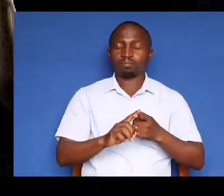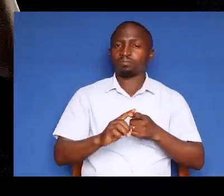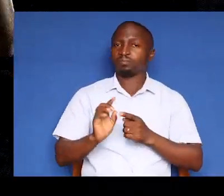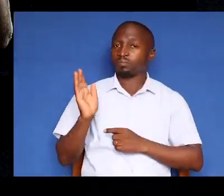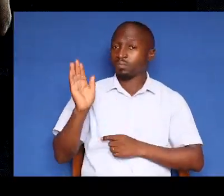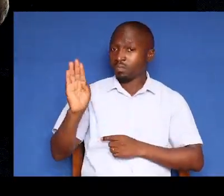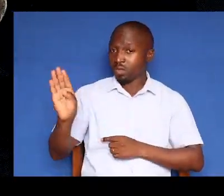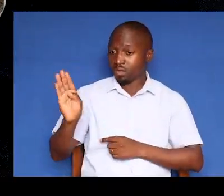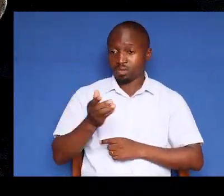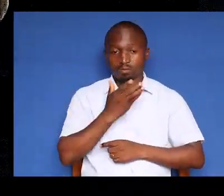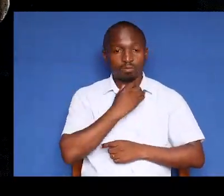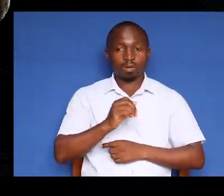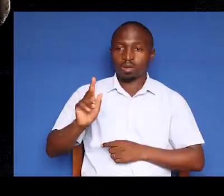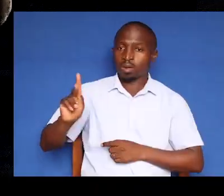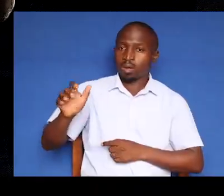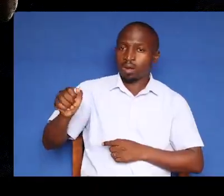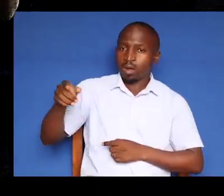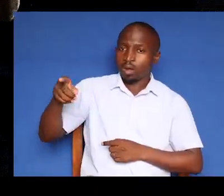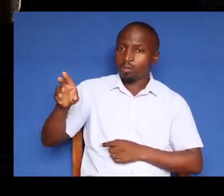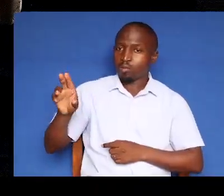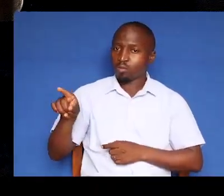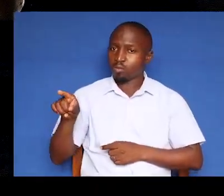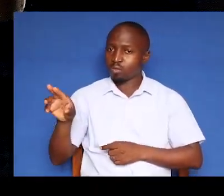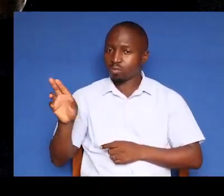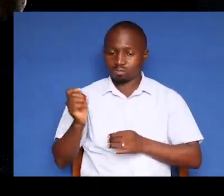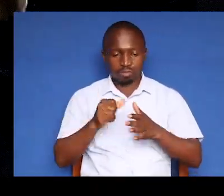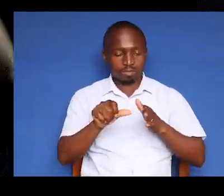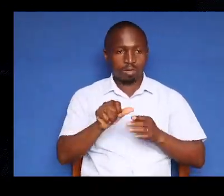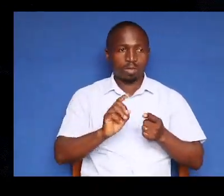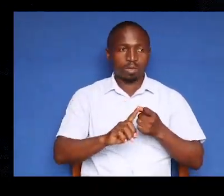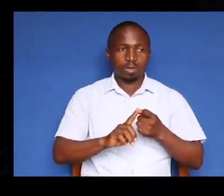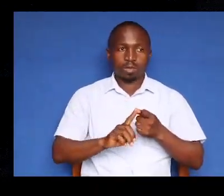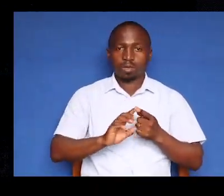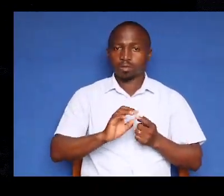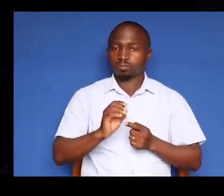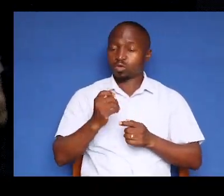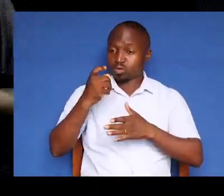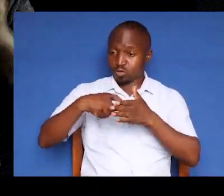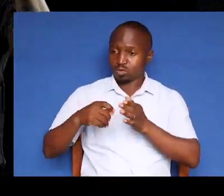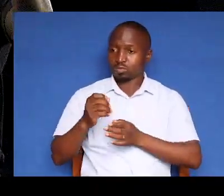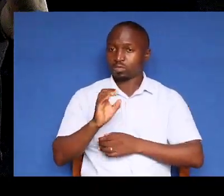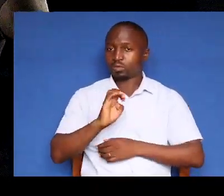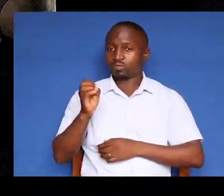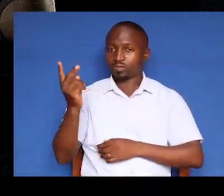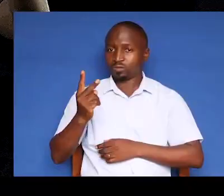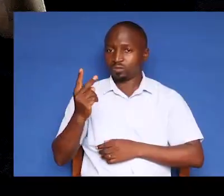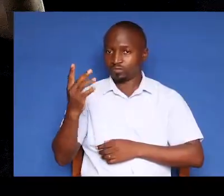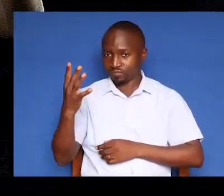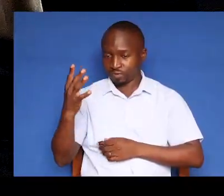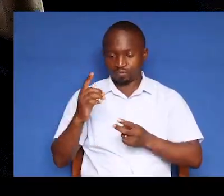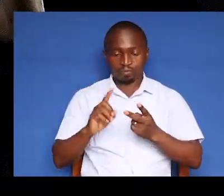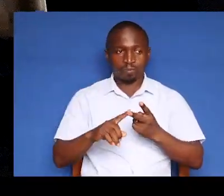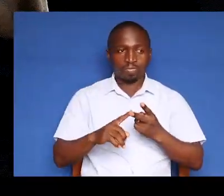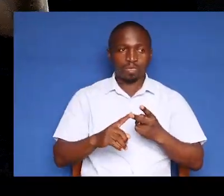B, Mr. Kapungu paid 25 tax. His